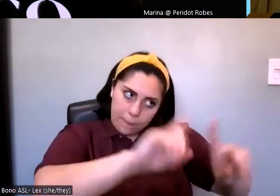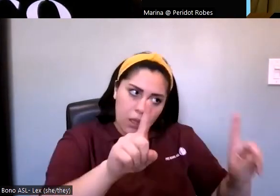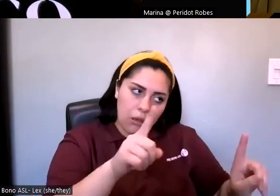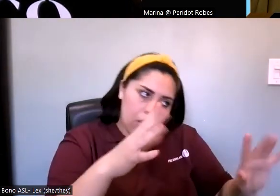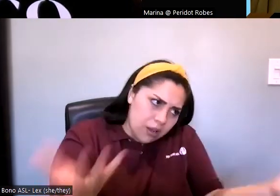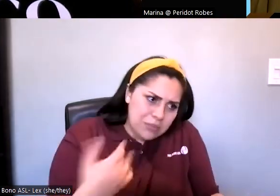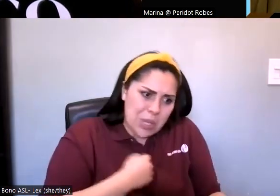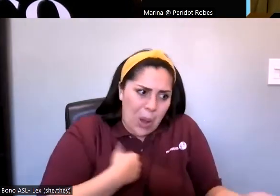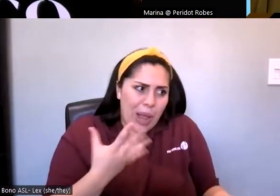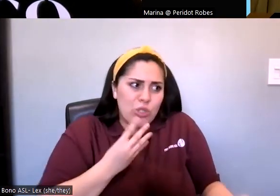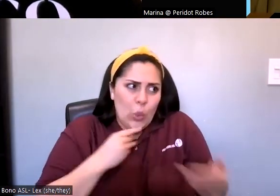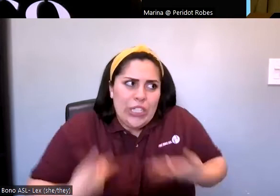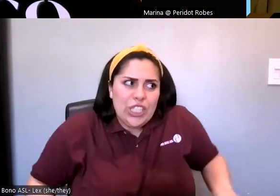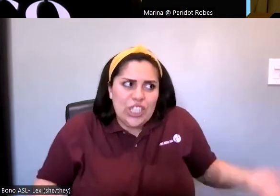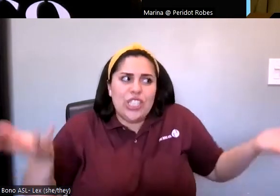like, you know, it